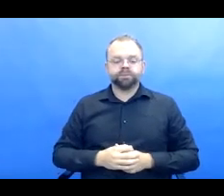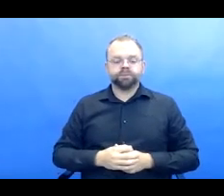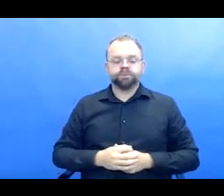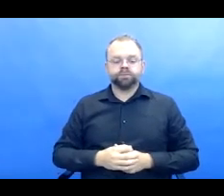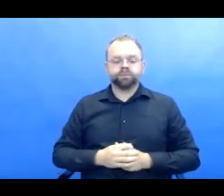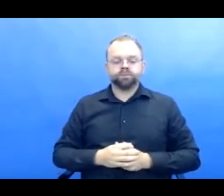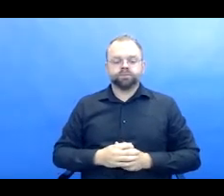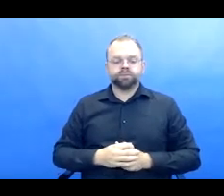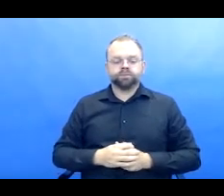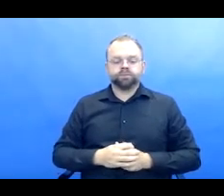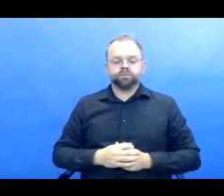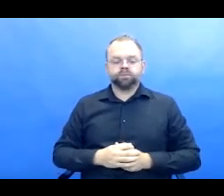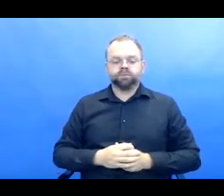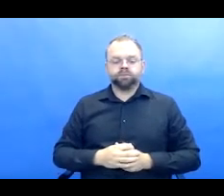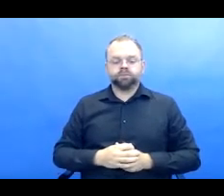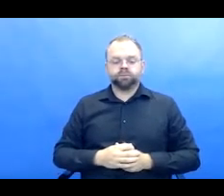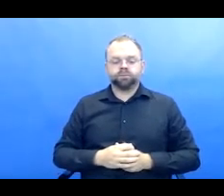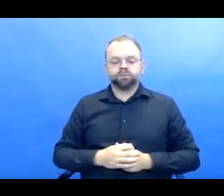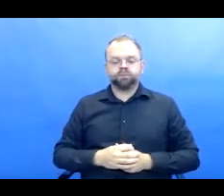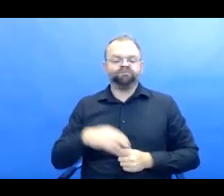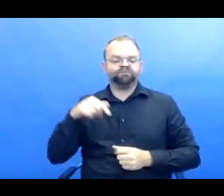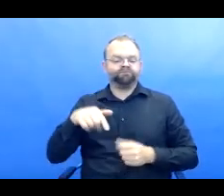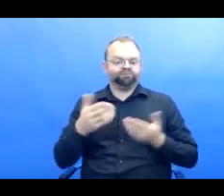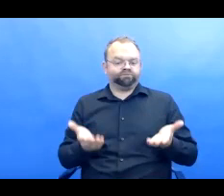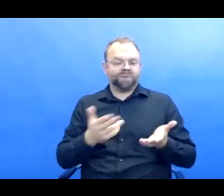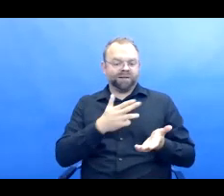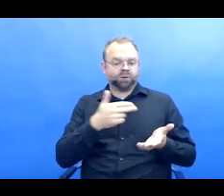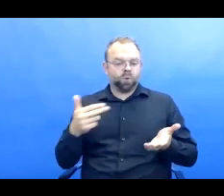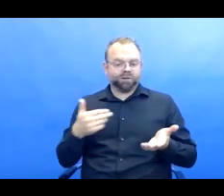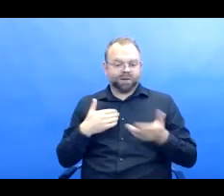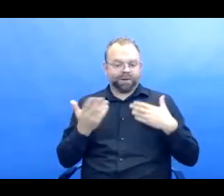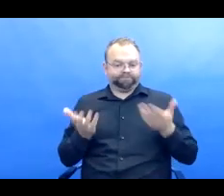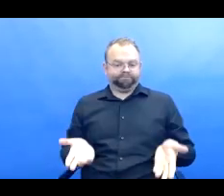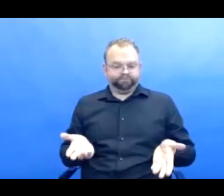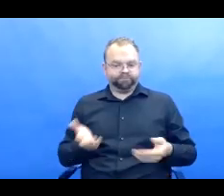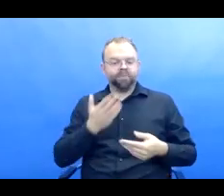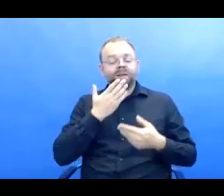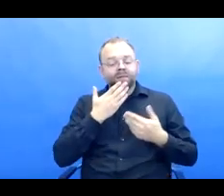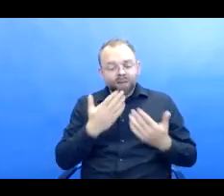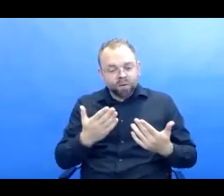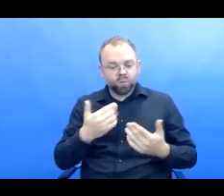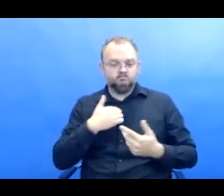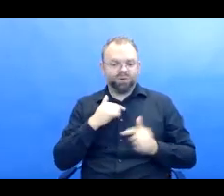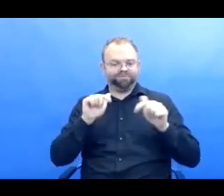the opportunity, and return to you, Alex. Thank you.